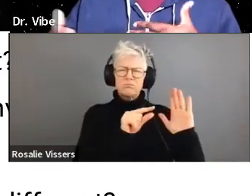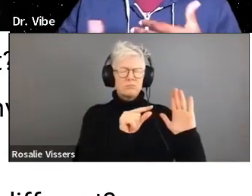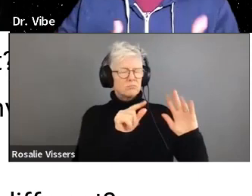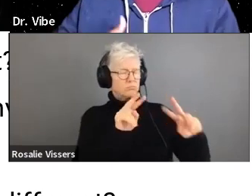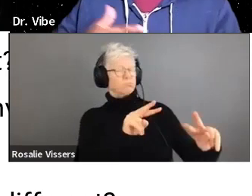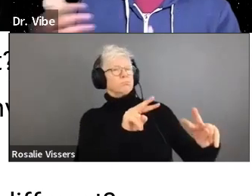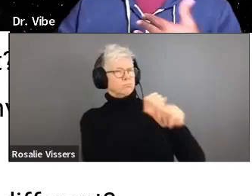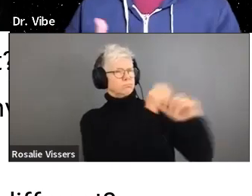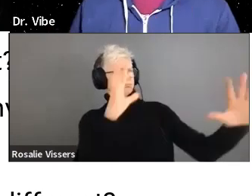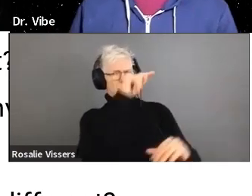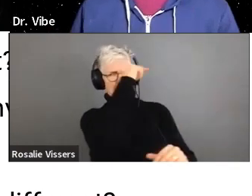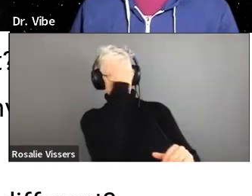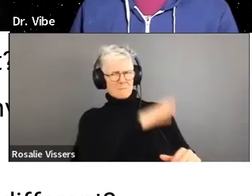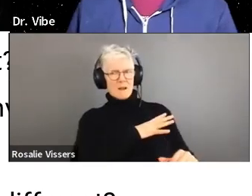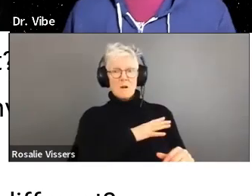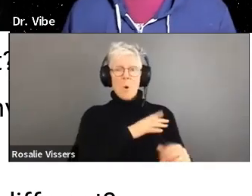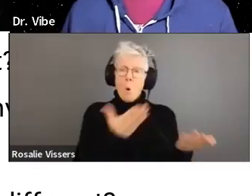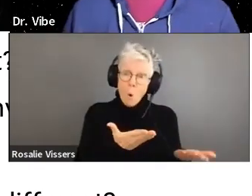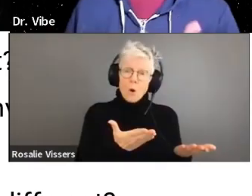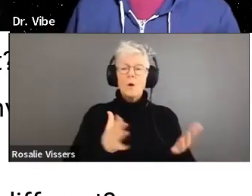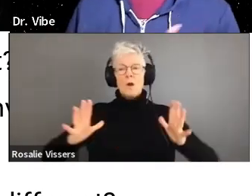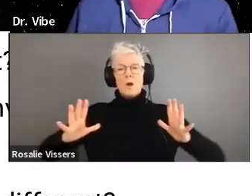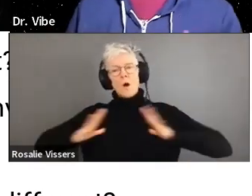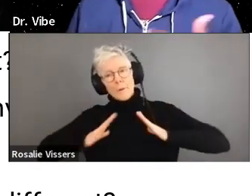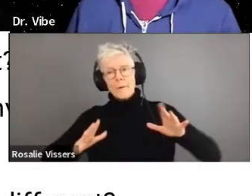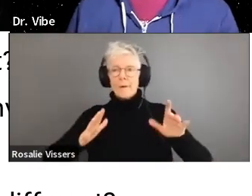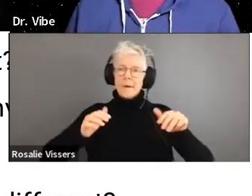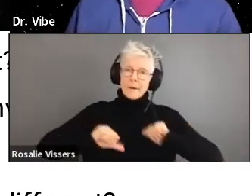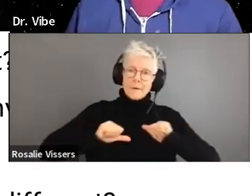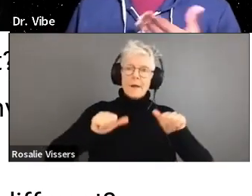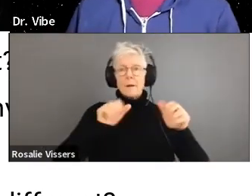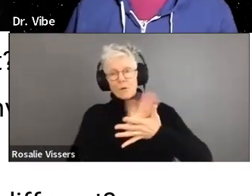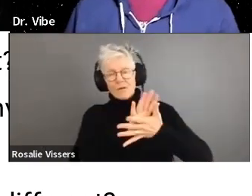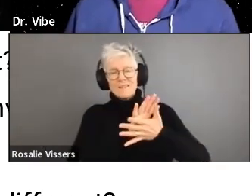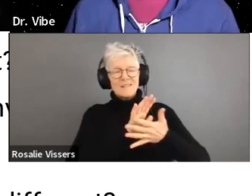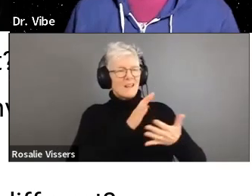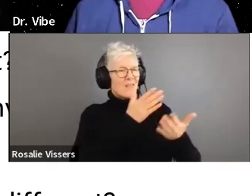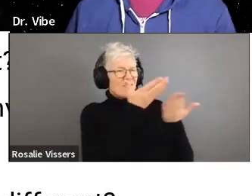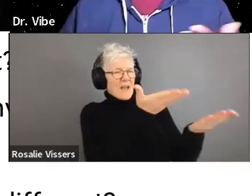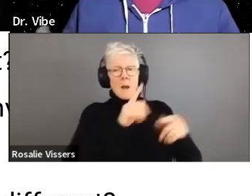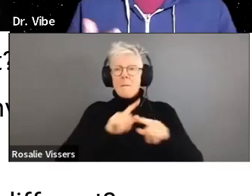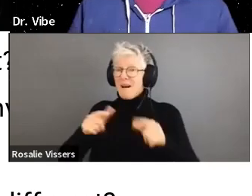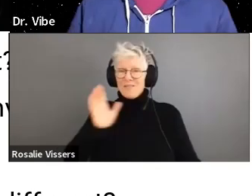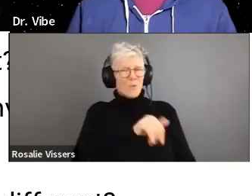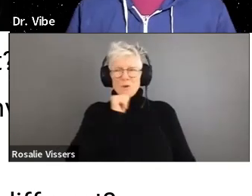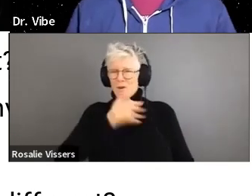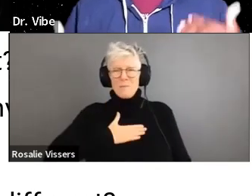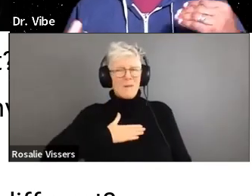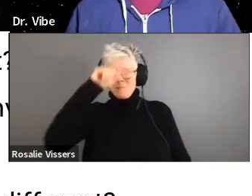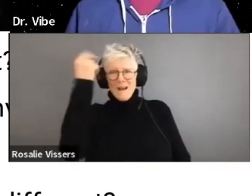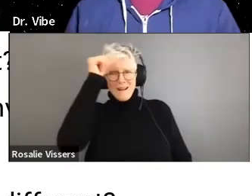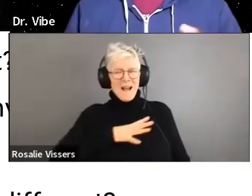And the Black men that I was speaking with weren't those. They were everyday guys doing the best they could. And I said, I just wanted to